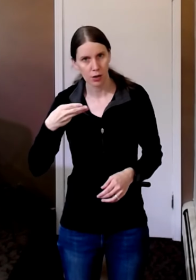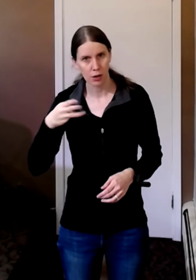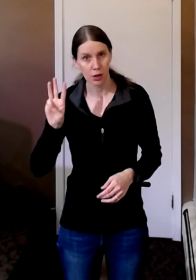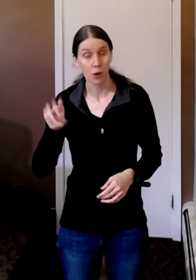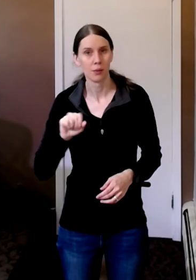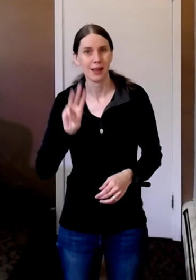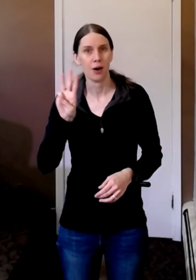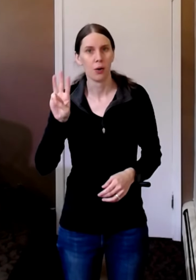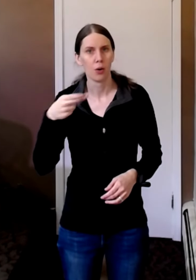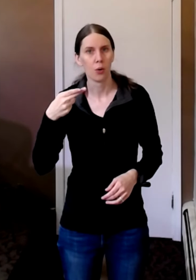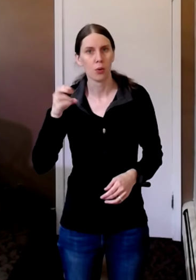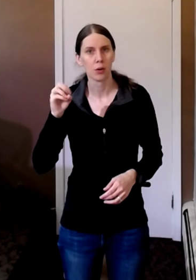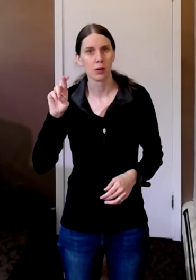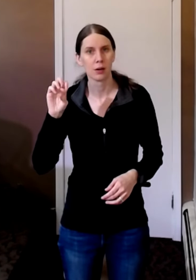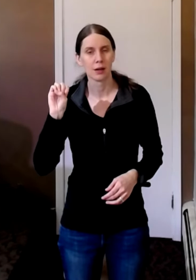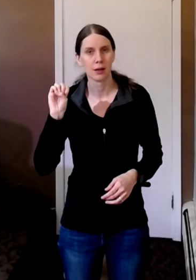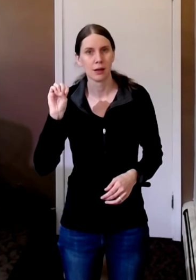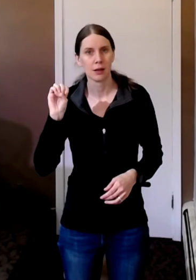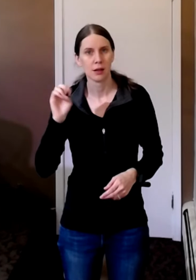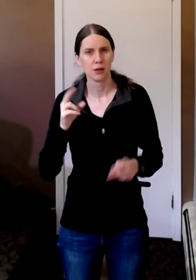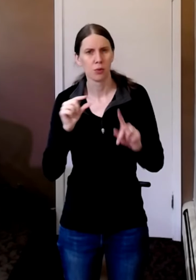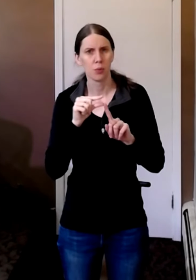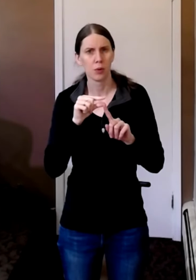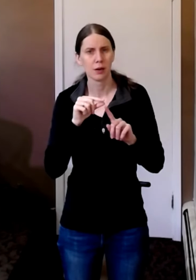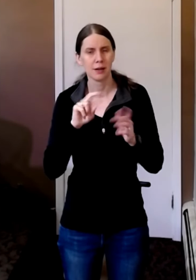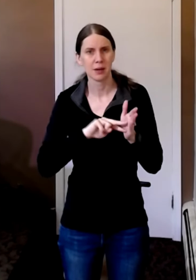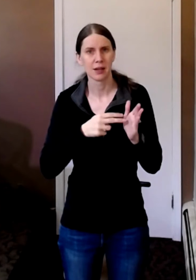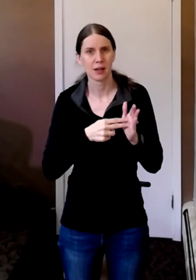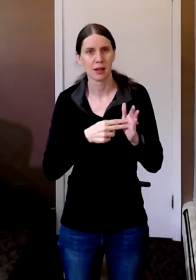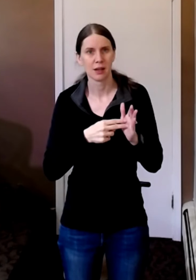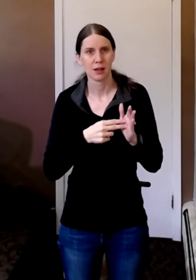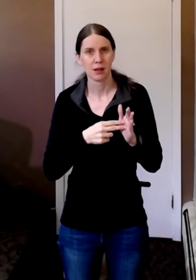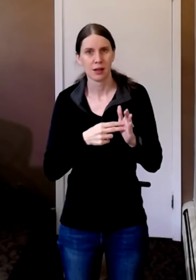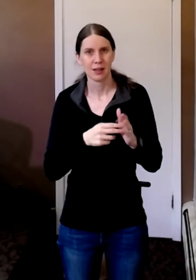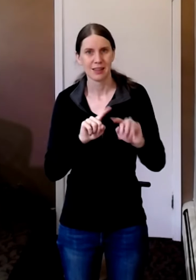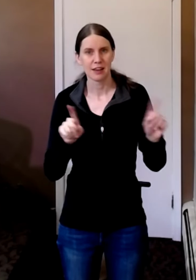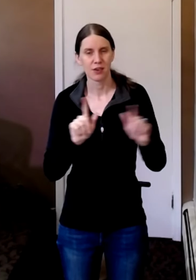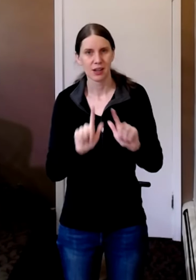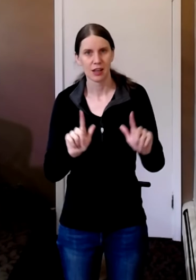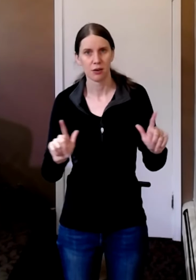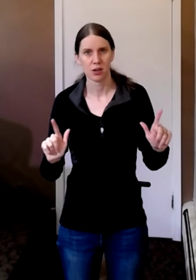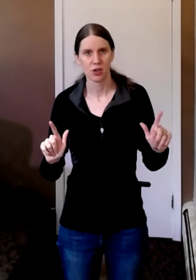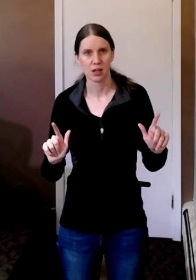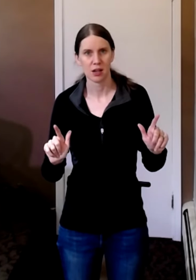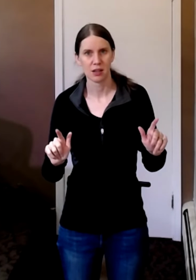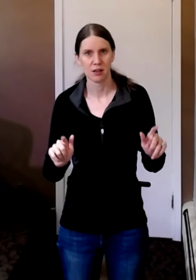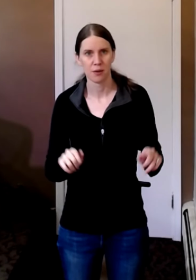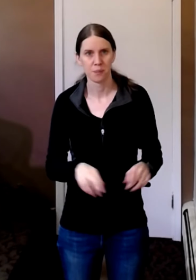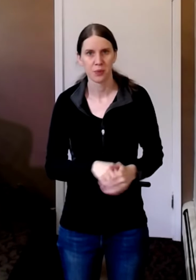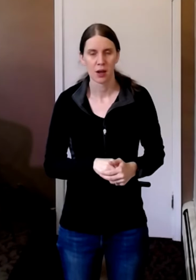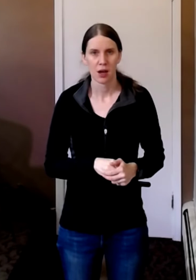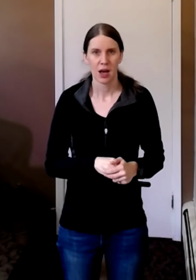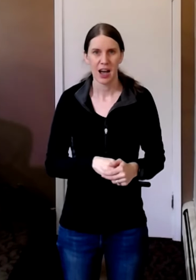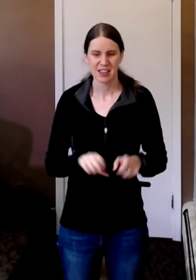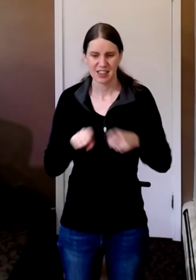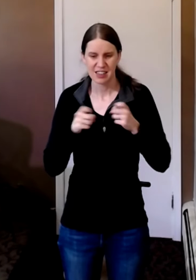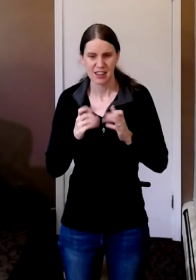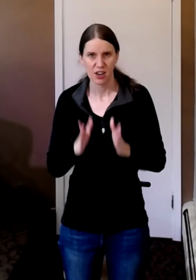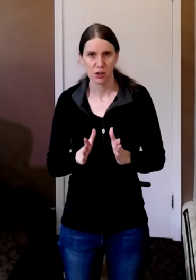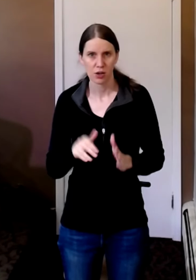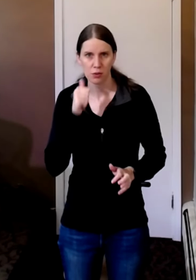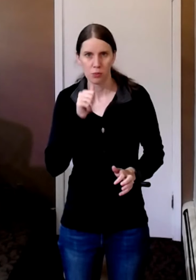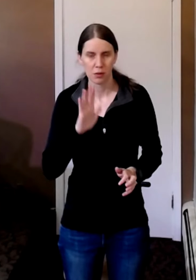great whore, it's from a word that is like porne. It means harlot, prostitution, things